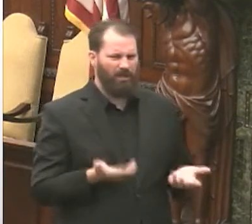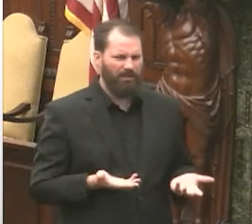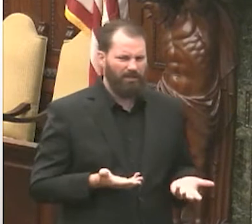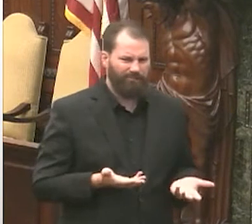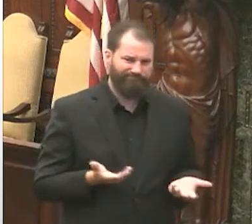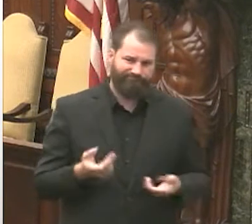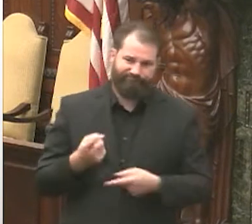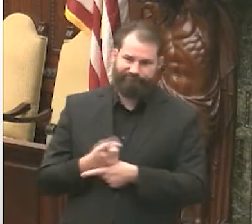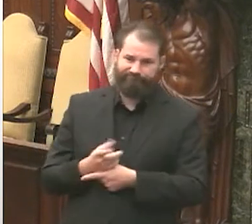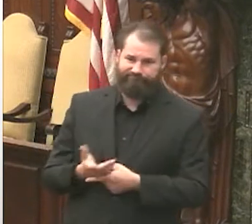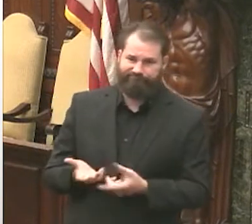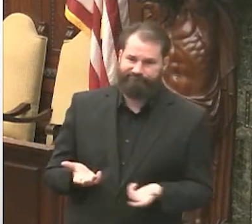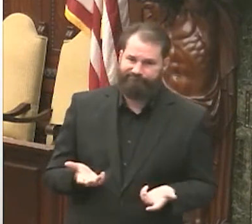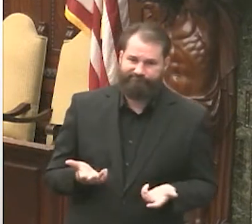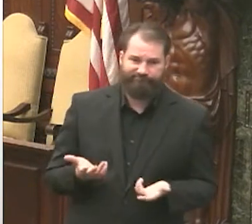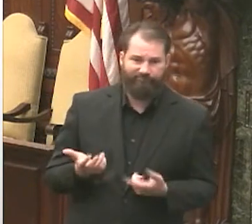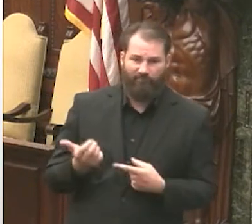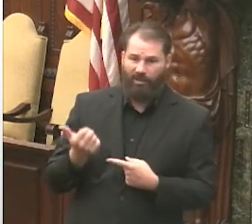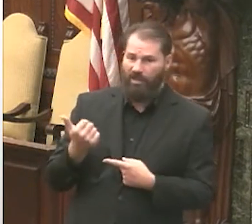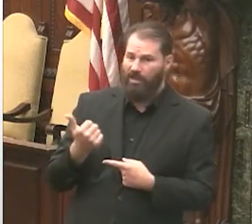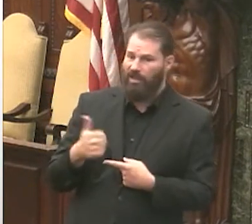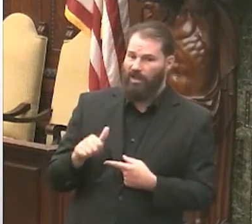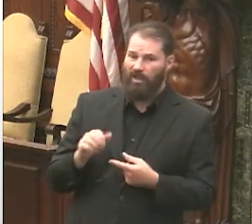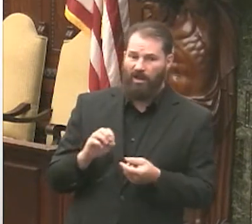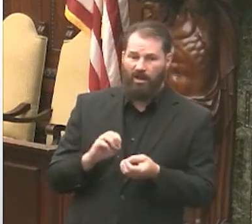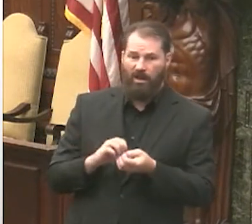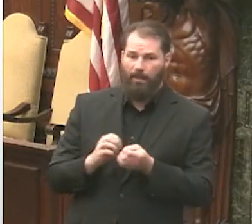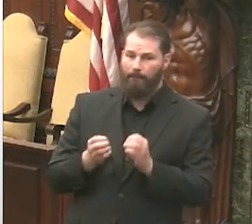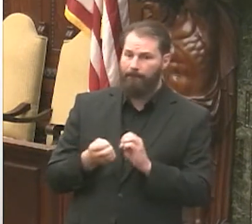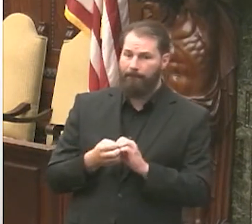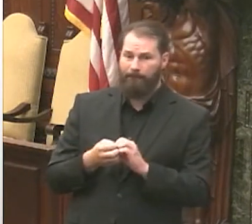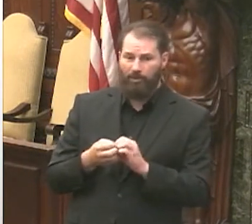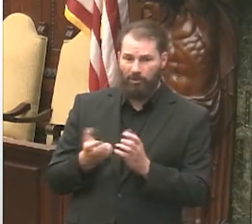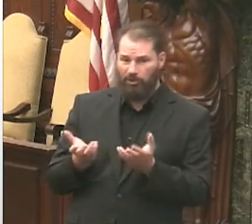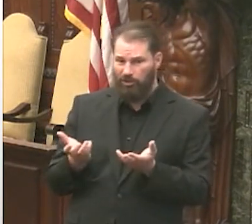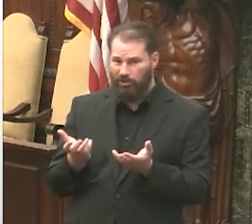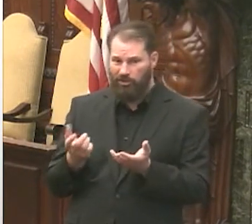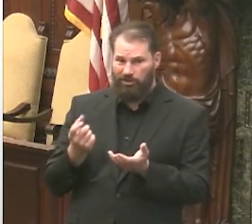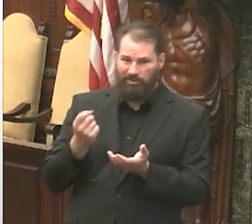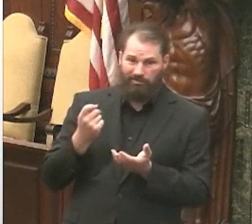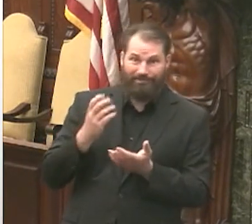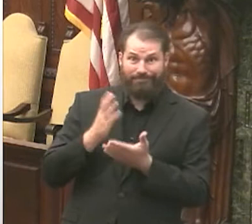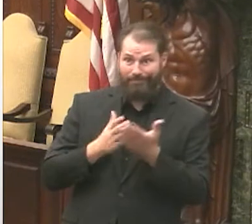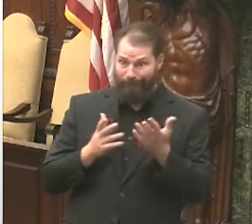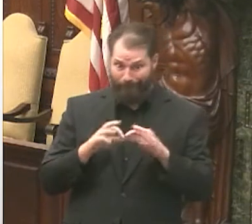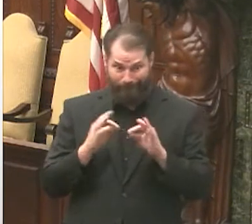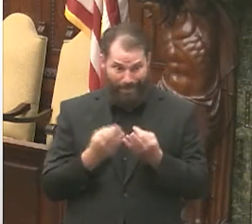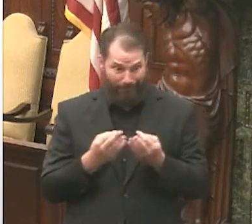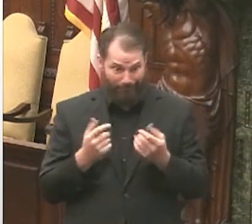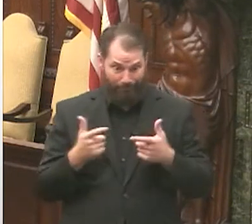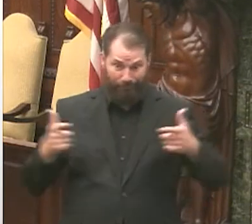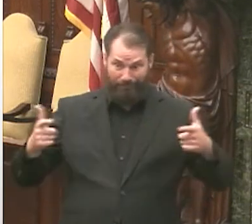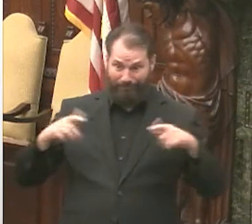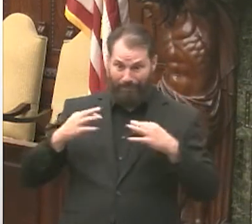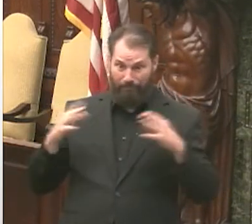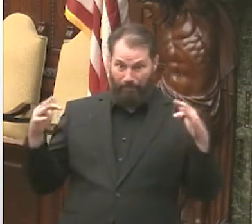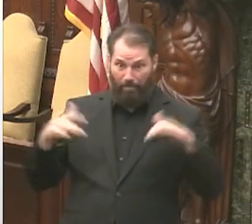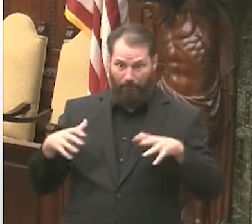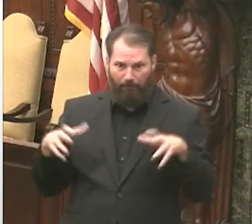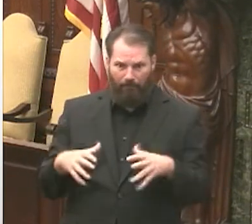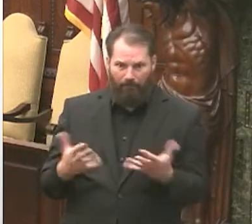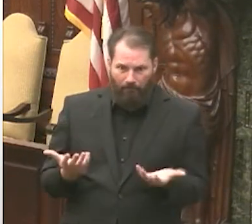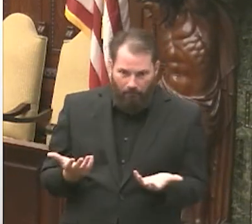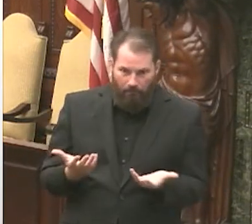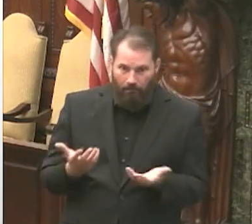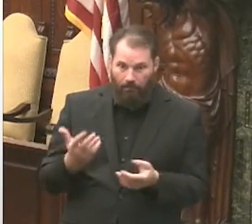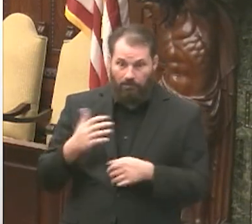Certainly any number you put there might be some people with households larger than that. But certainly if you have a table with, say, 6 seats,